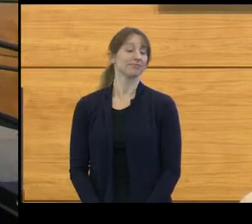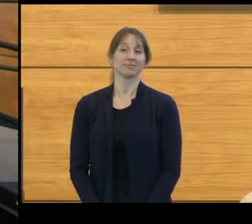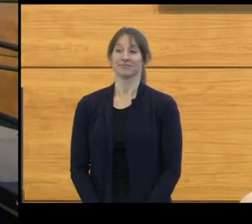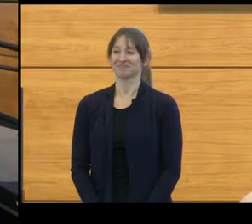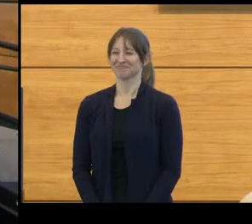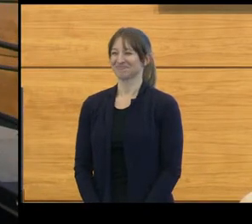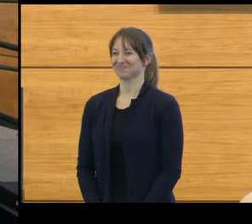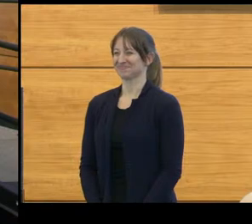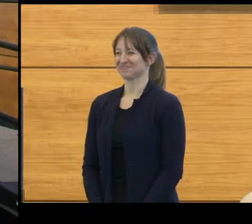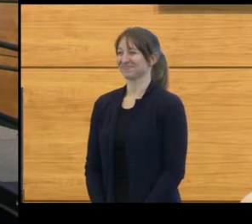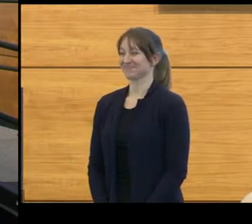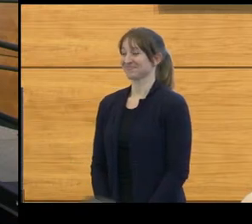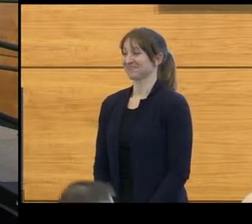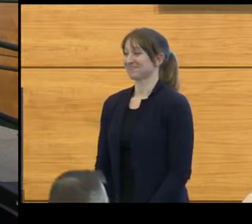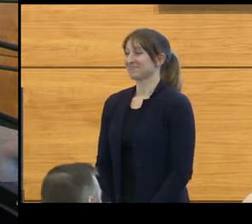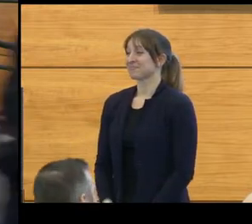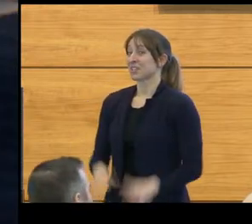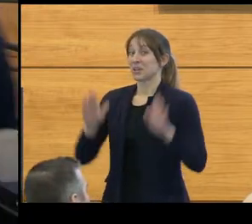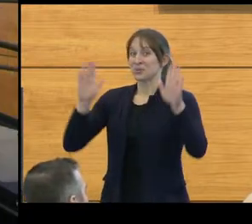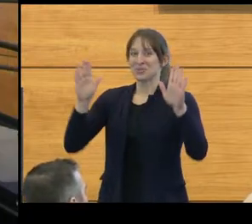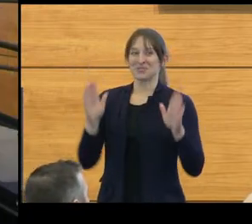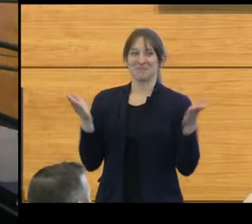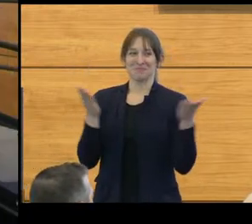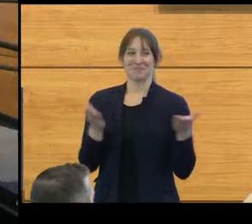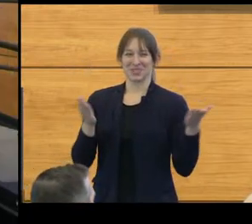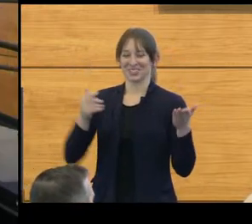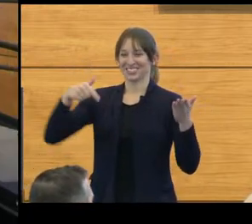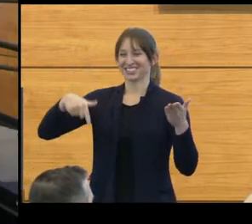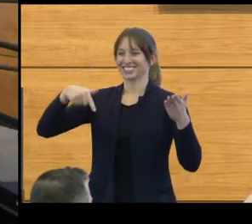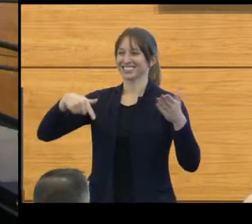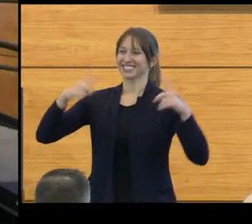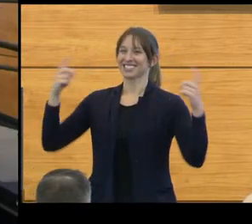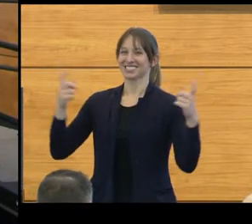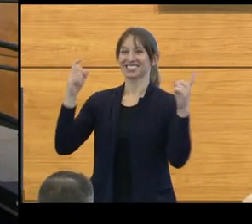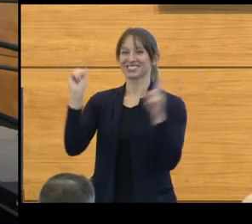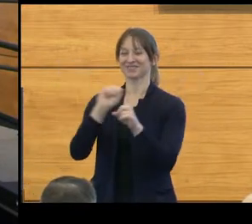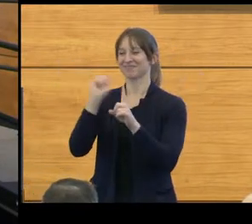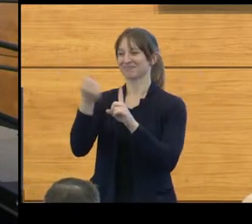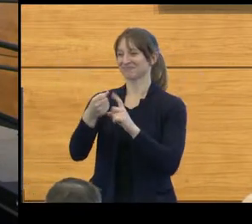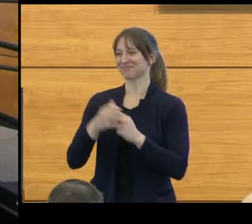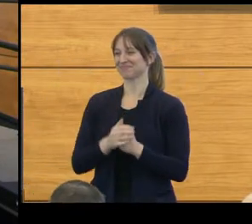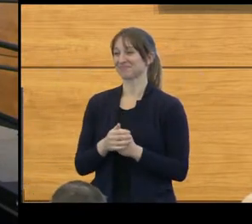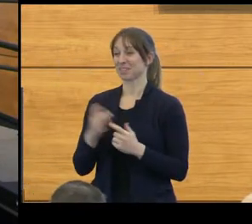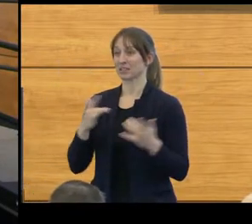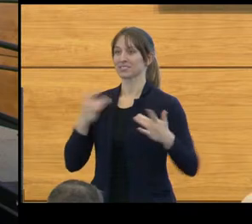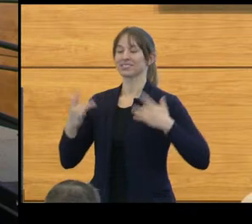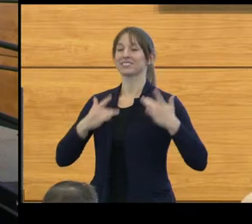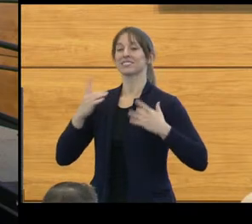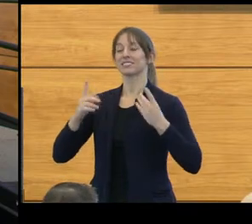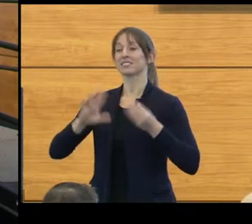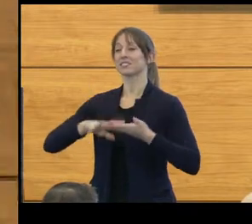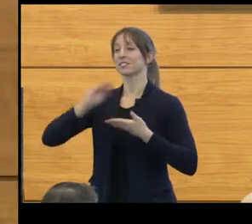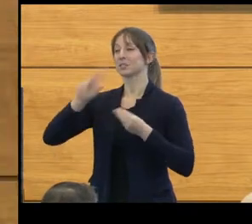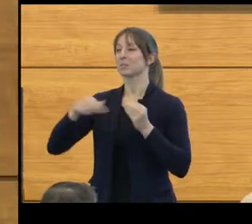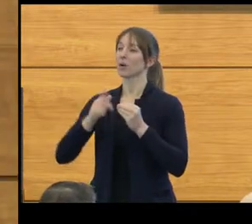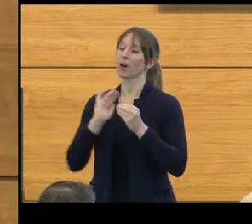It's wonderful to be with you on this occasion. And I was excited to learn of our